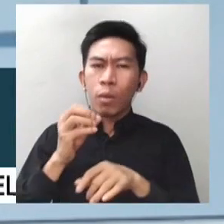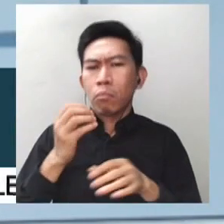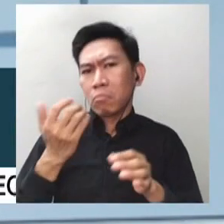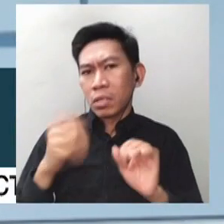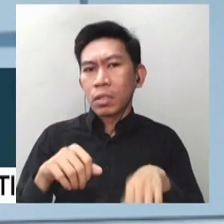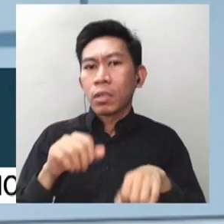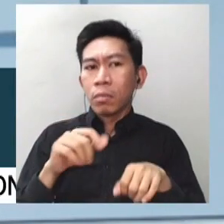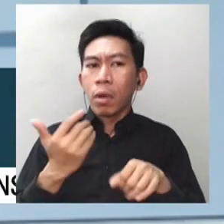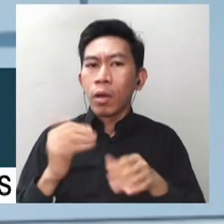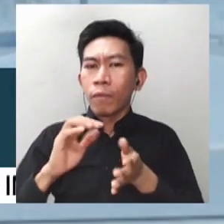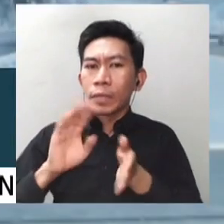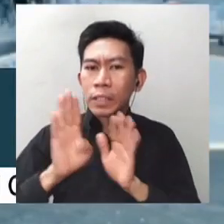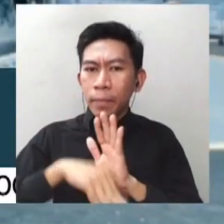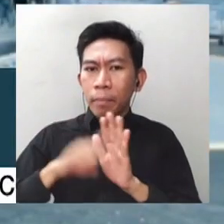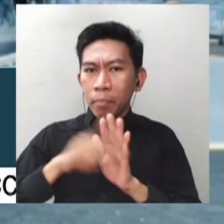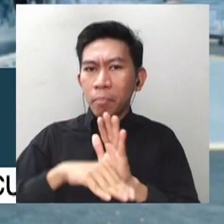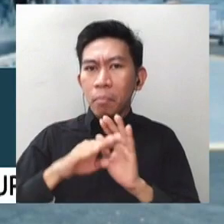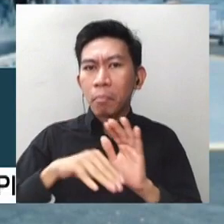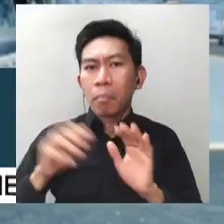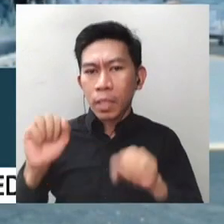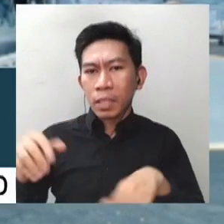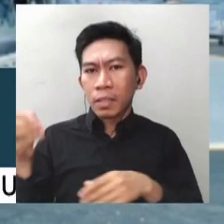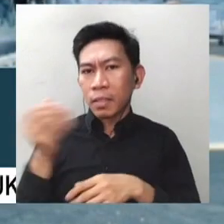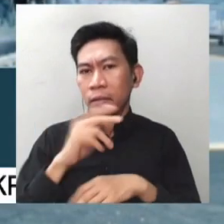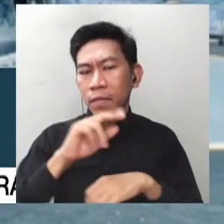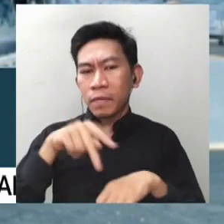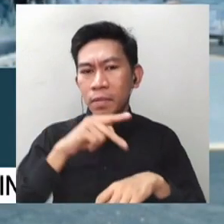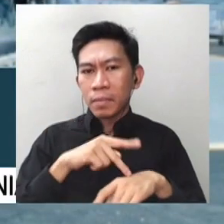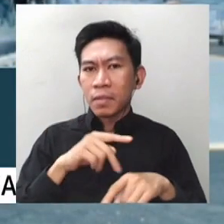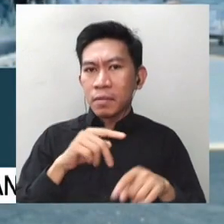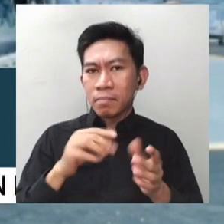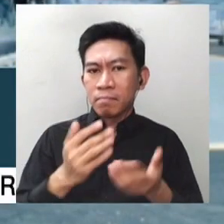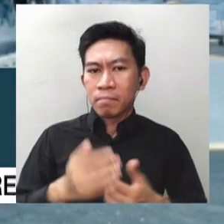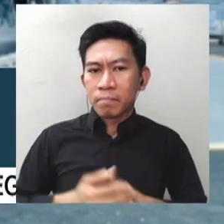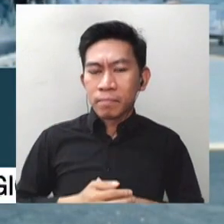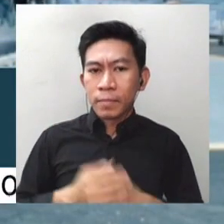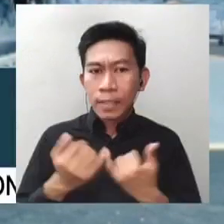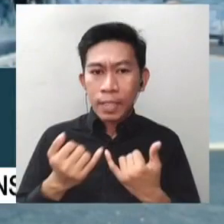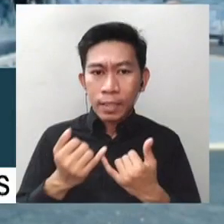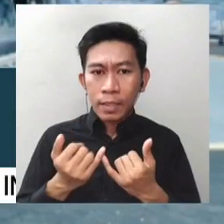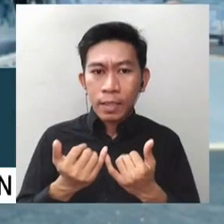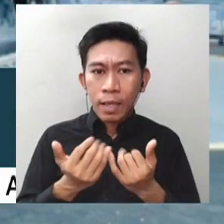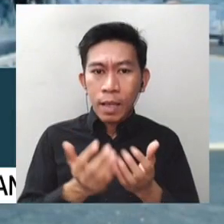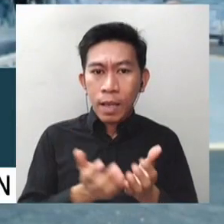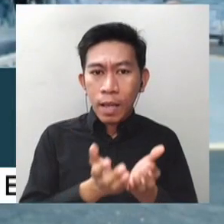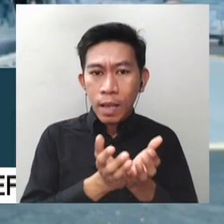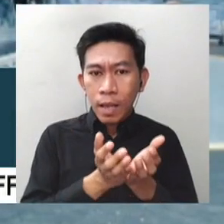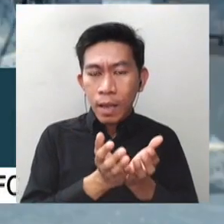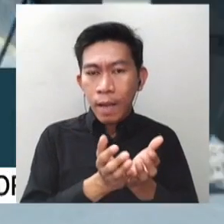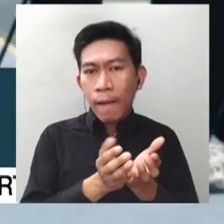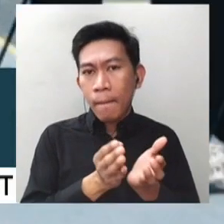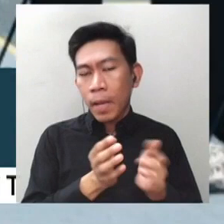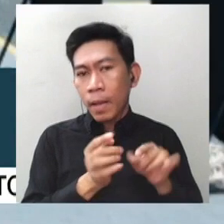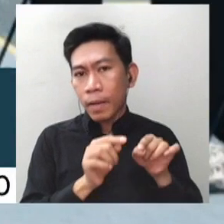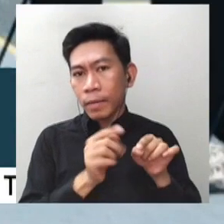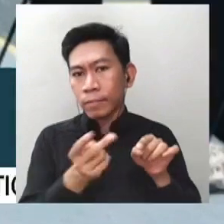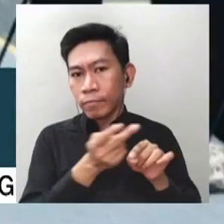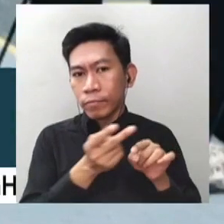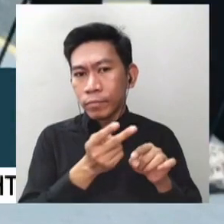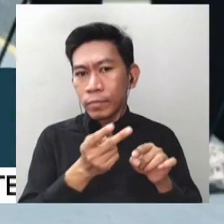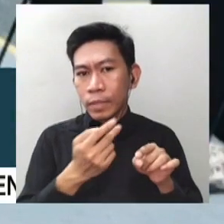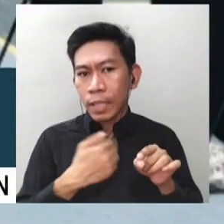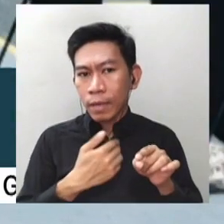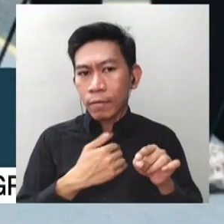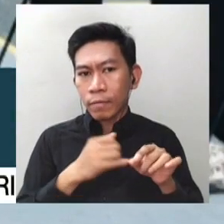foreign recipients like the Philippines. Today, the ships were renamed BRP Valentin Diaz and BRP Ladislao Diwa in honor of the